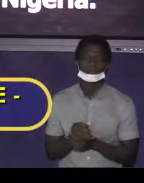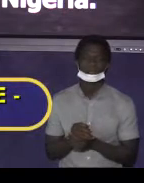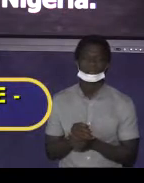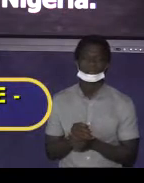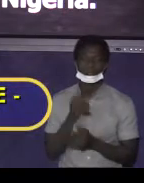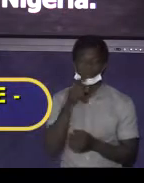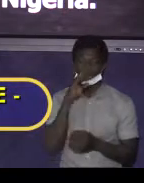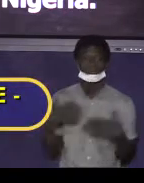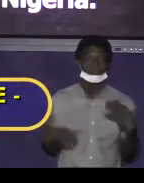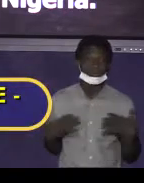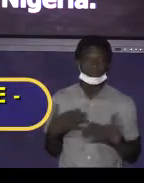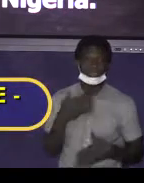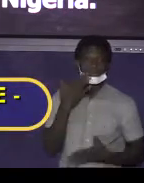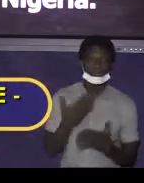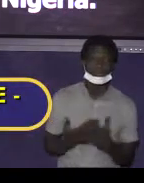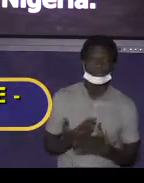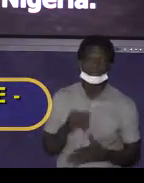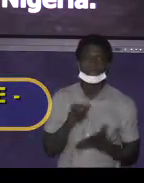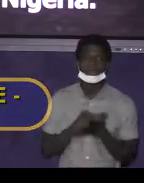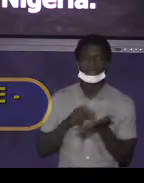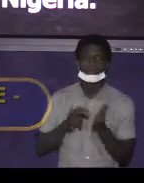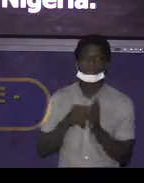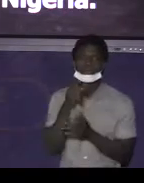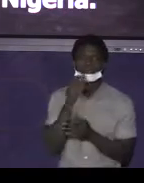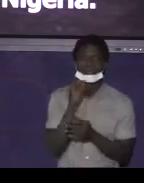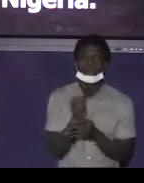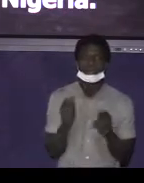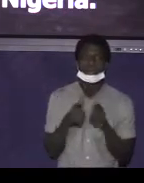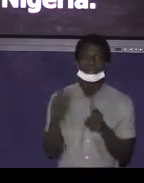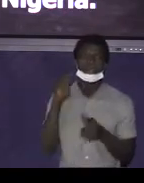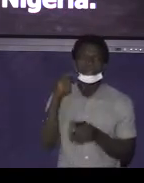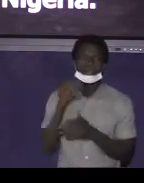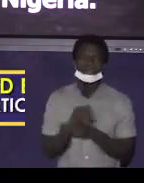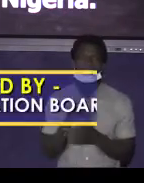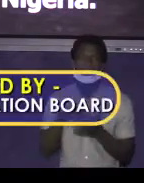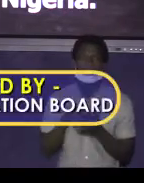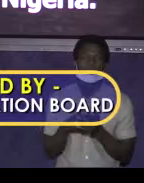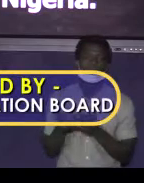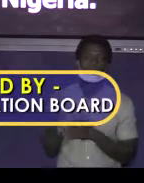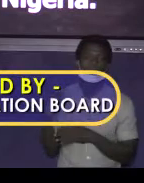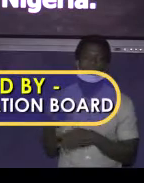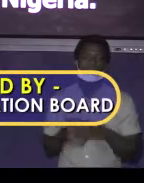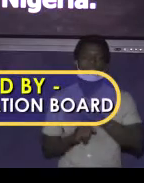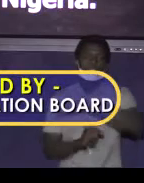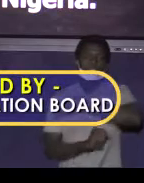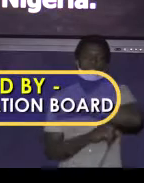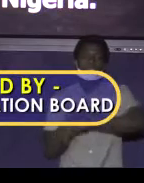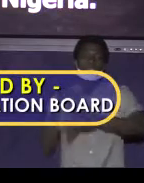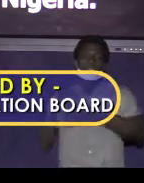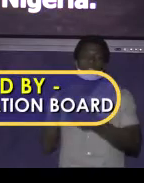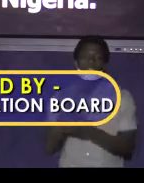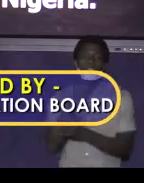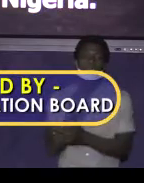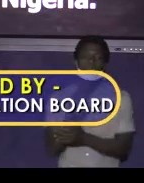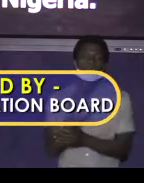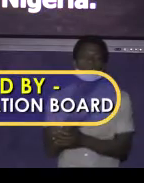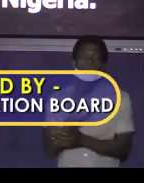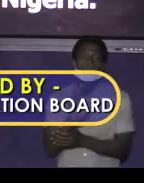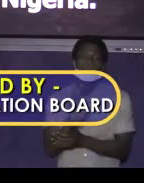here. And you are happy? Good. That means you are a great Nigerian. So it was established in